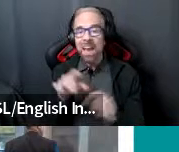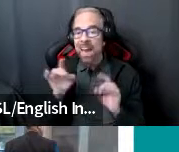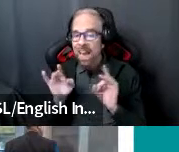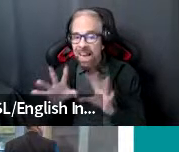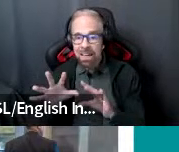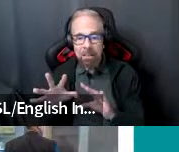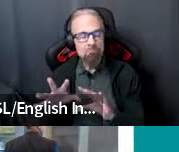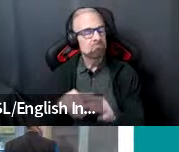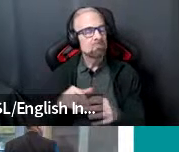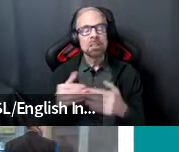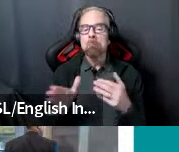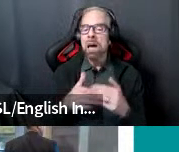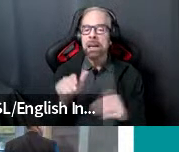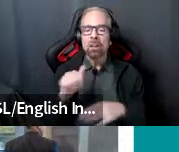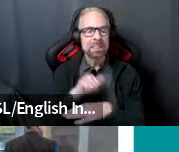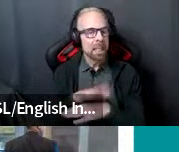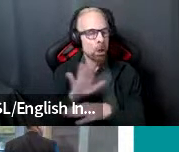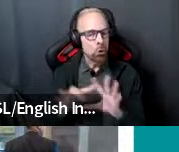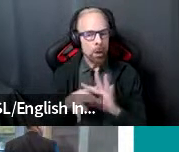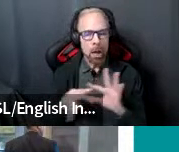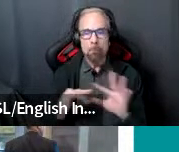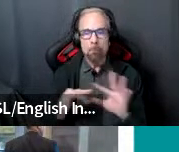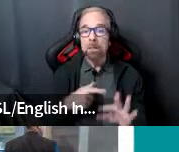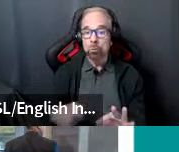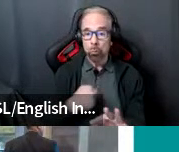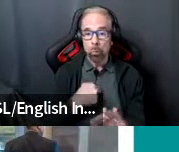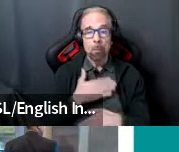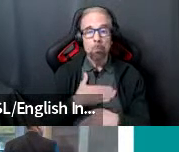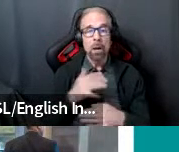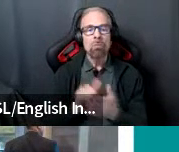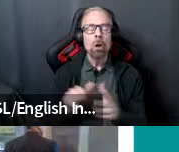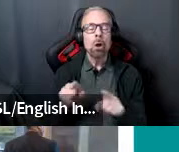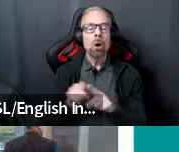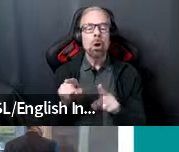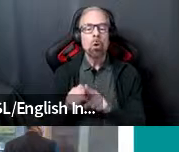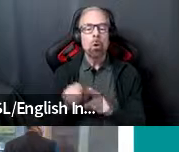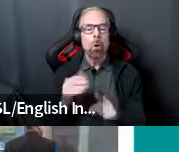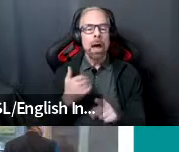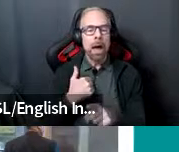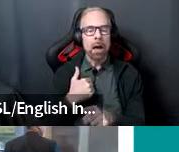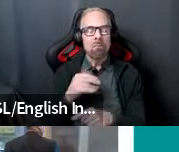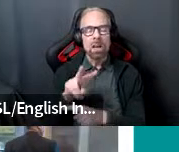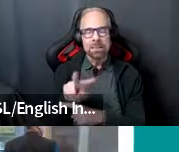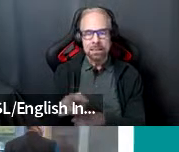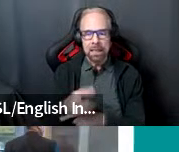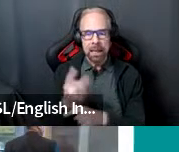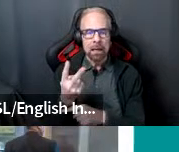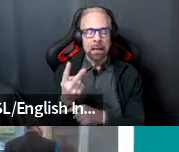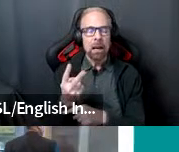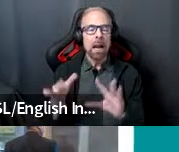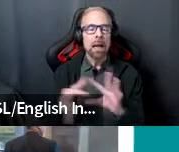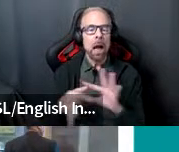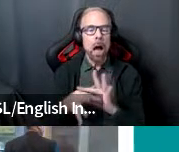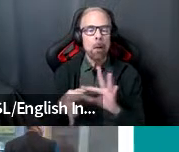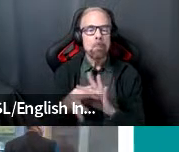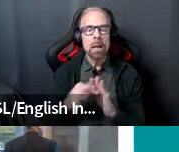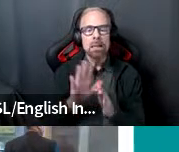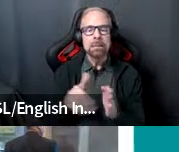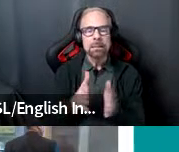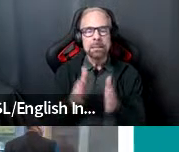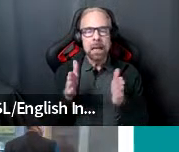in. We appreciate it. But we also have a second comment period for